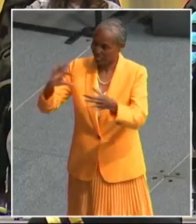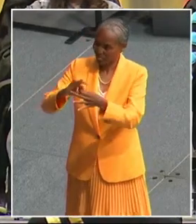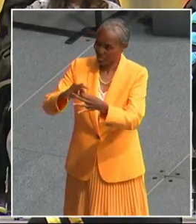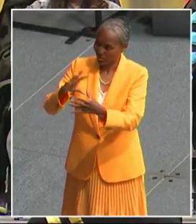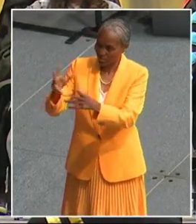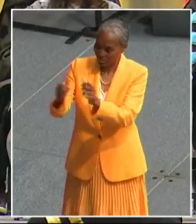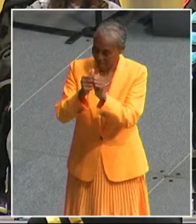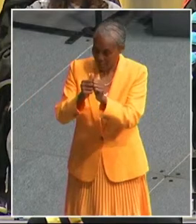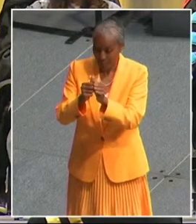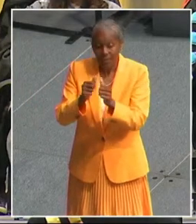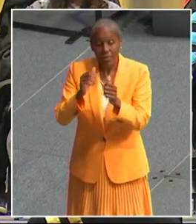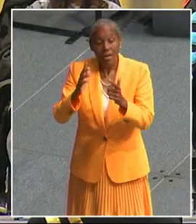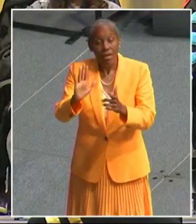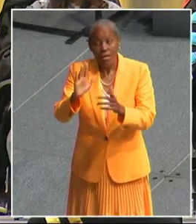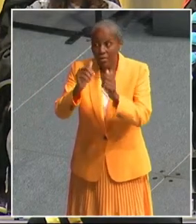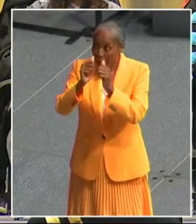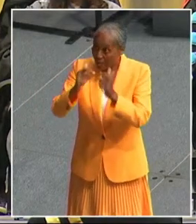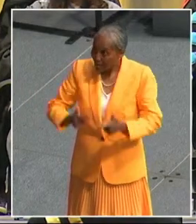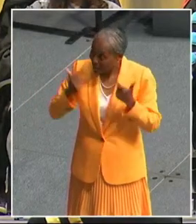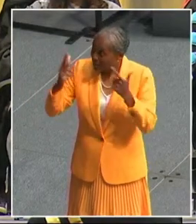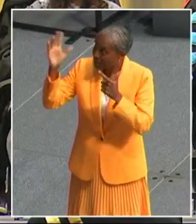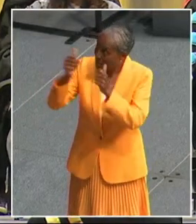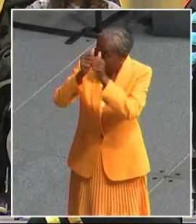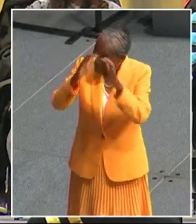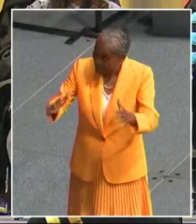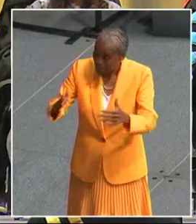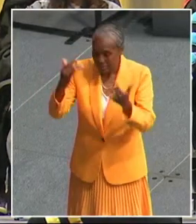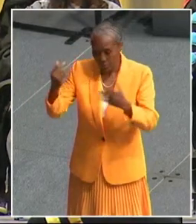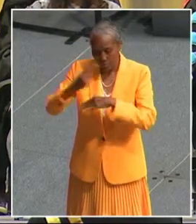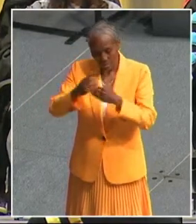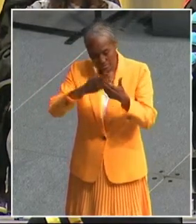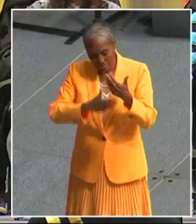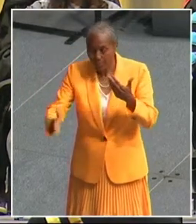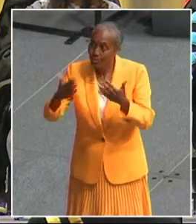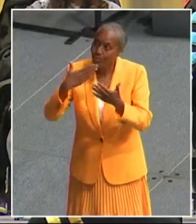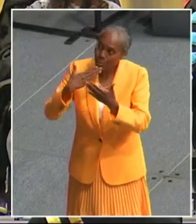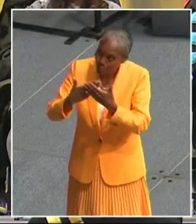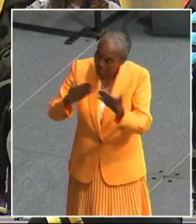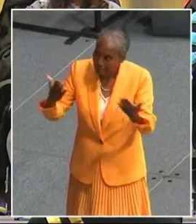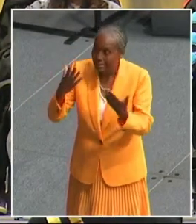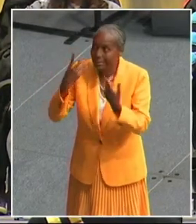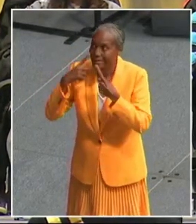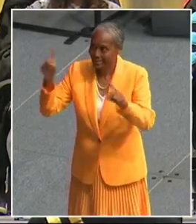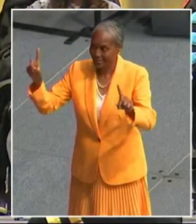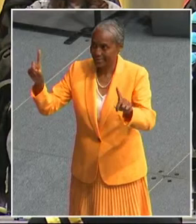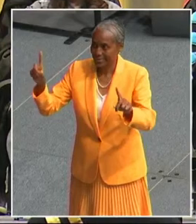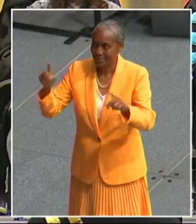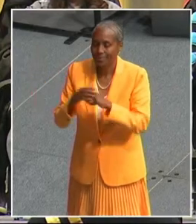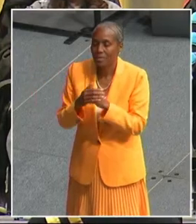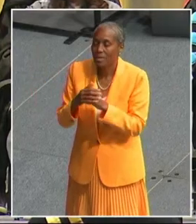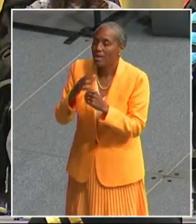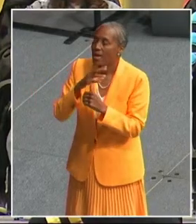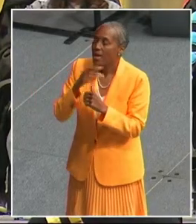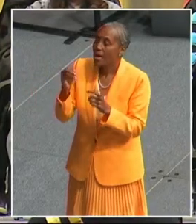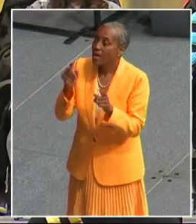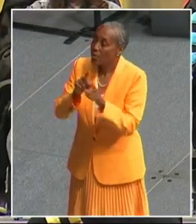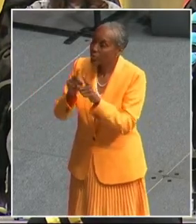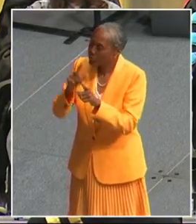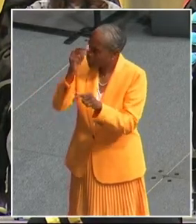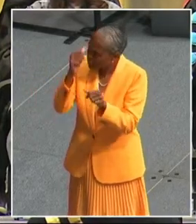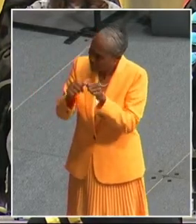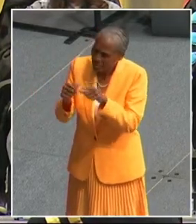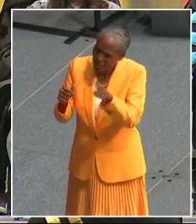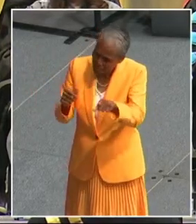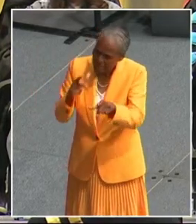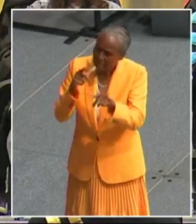their lives from this day forward with goodness and success, and enable them to